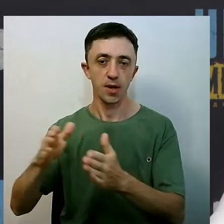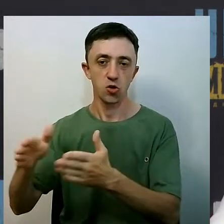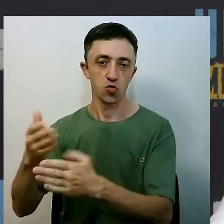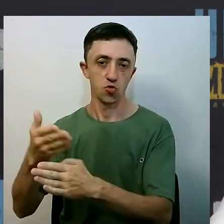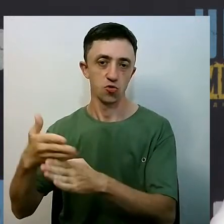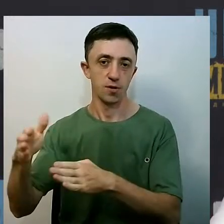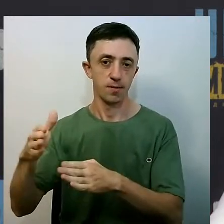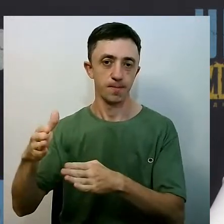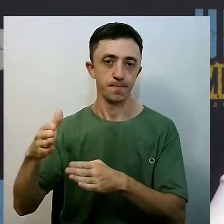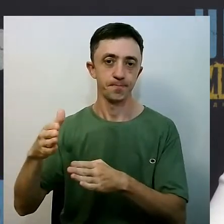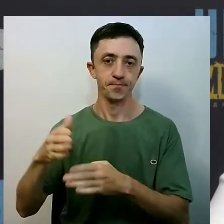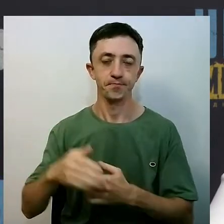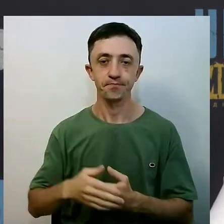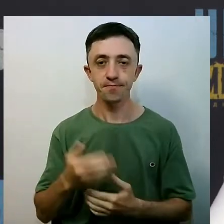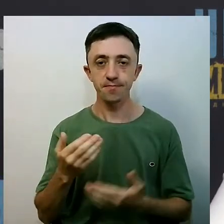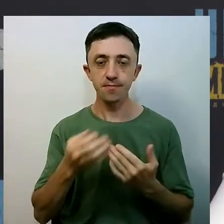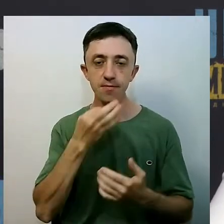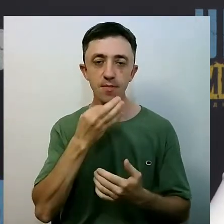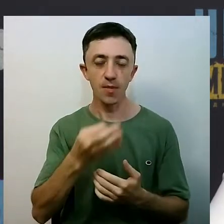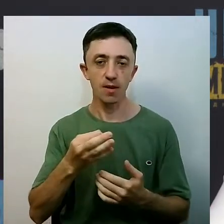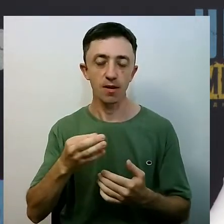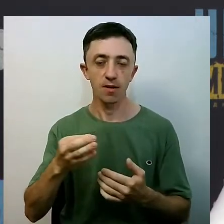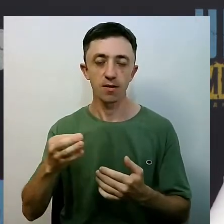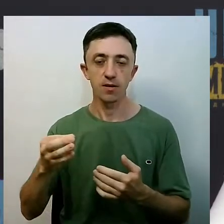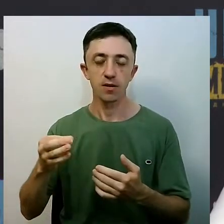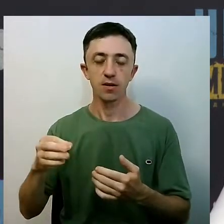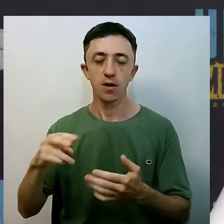management, not only development.